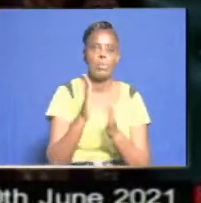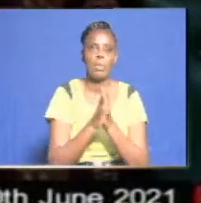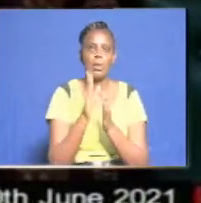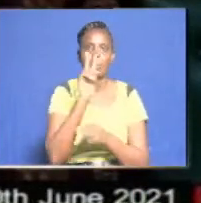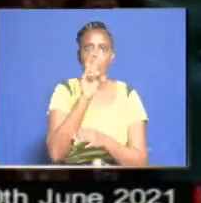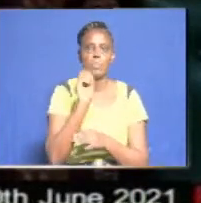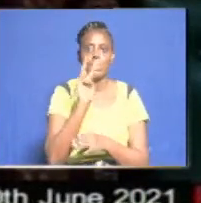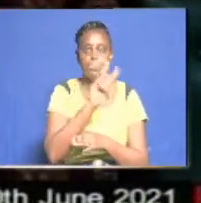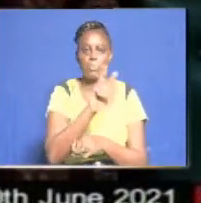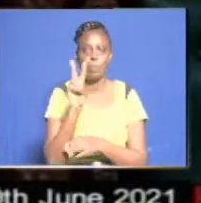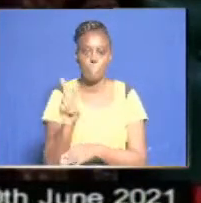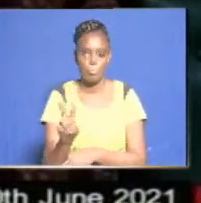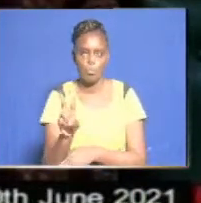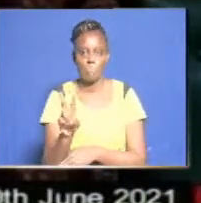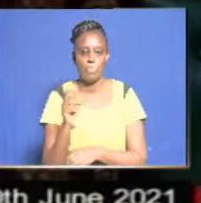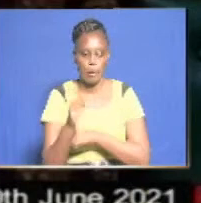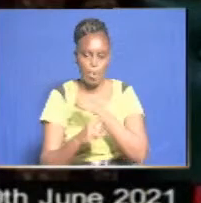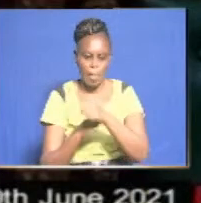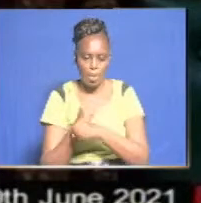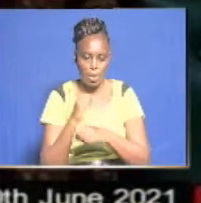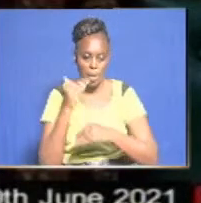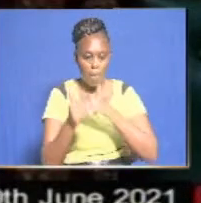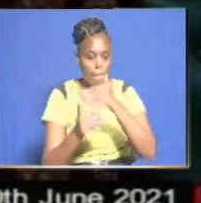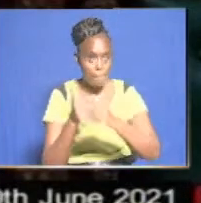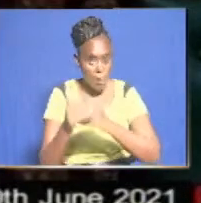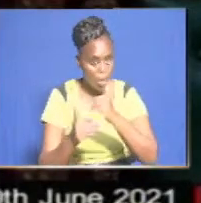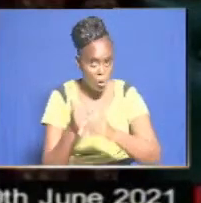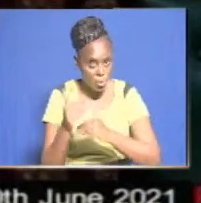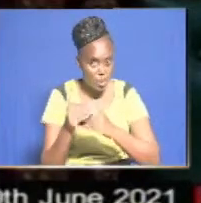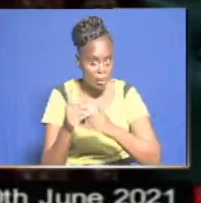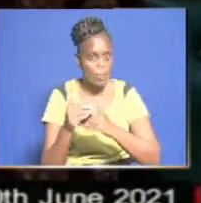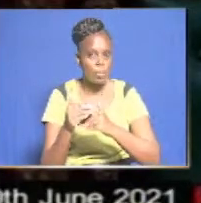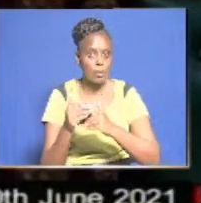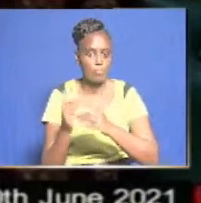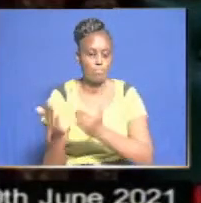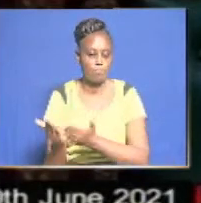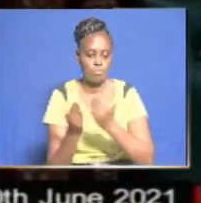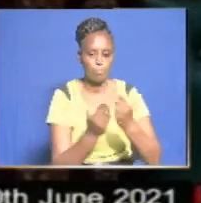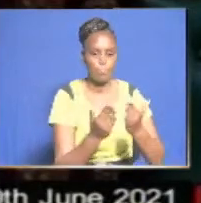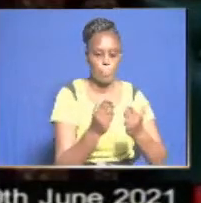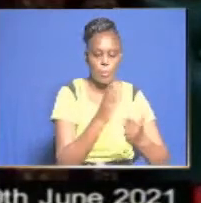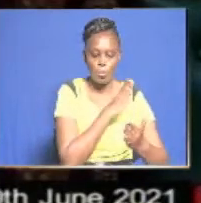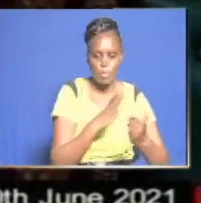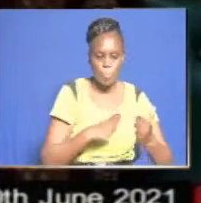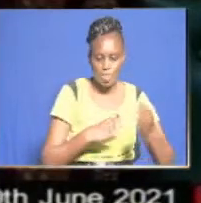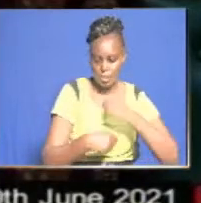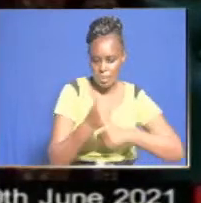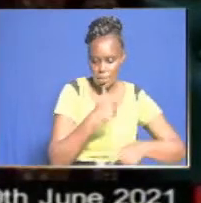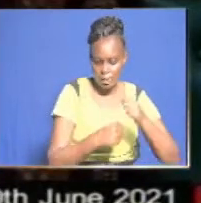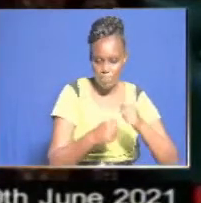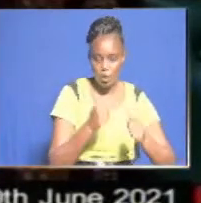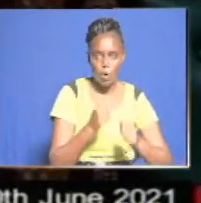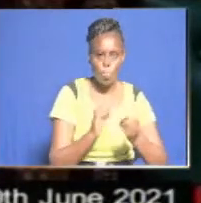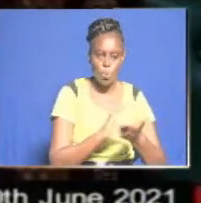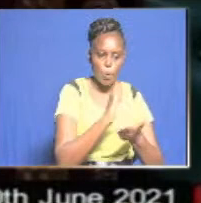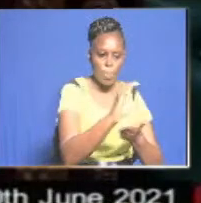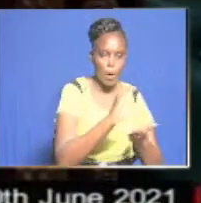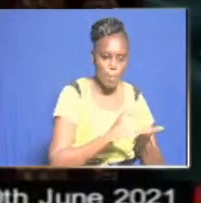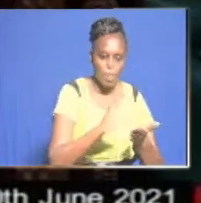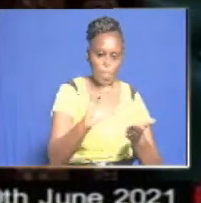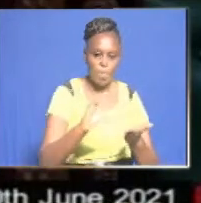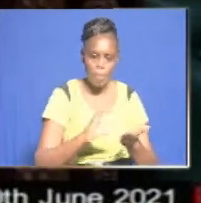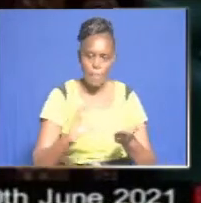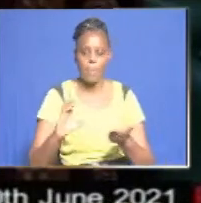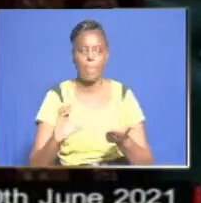2021-2022. This process will proceed to the Committee of Supply, which will allocate funds to various votes